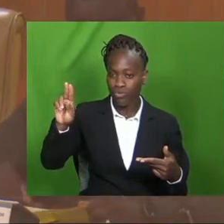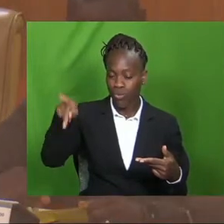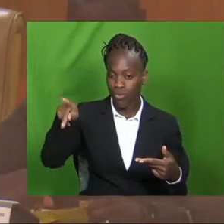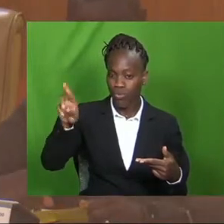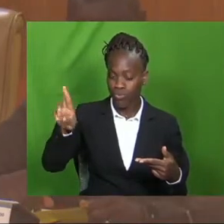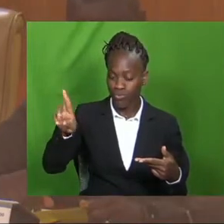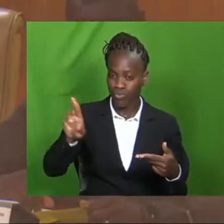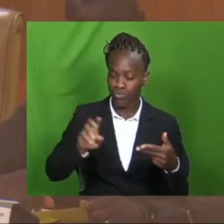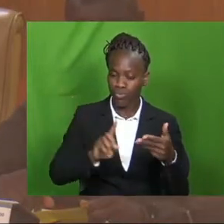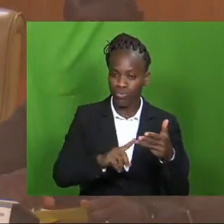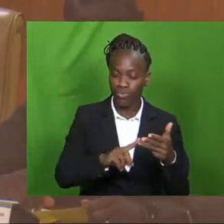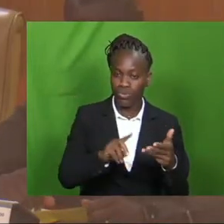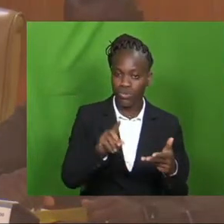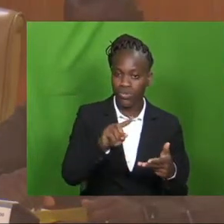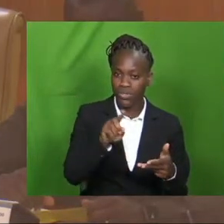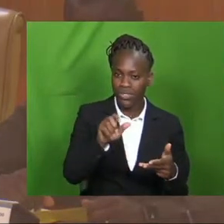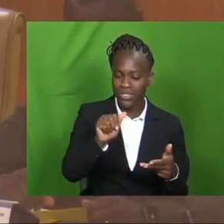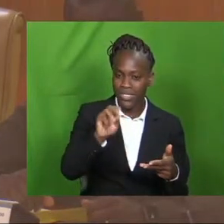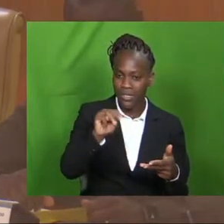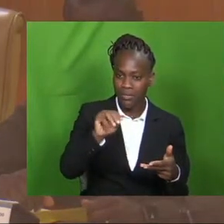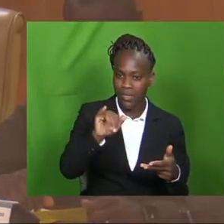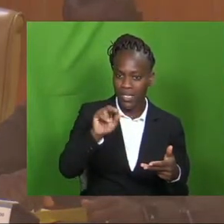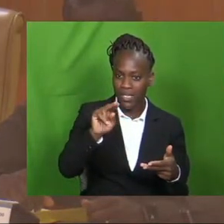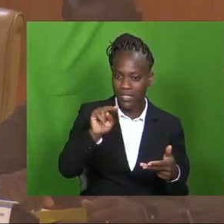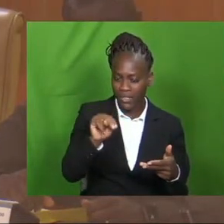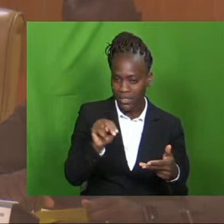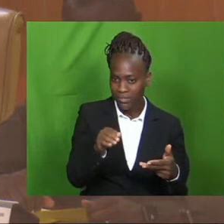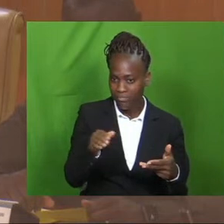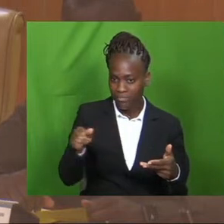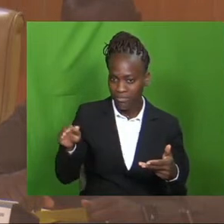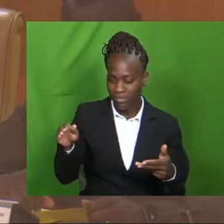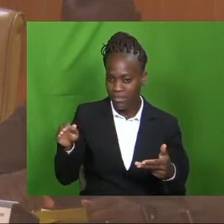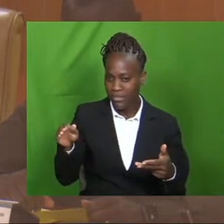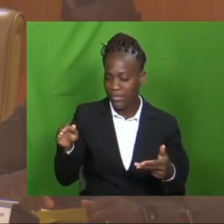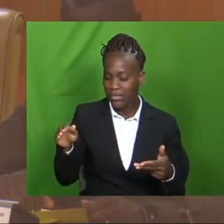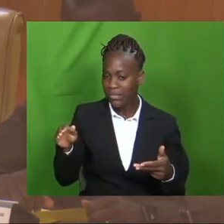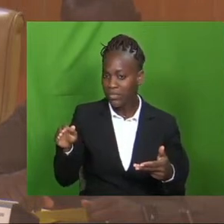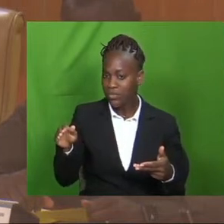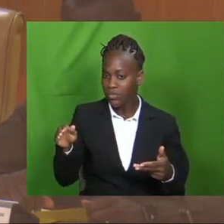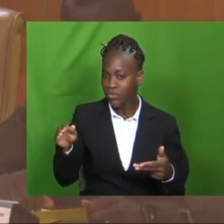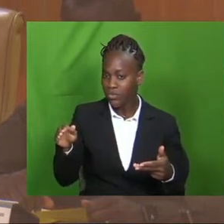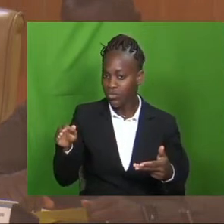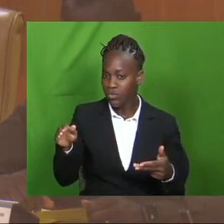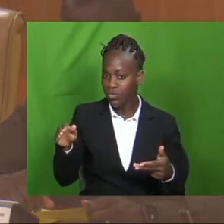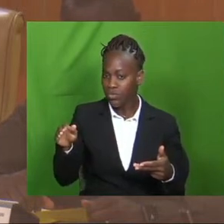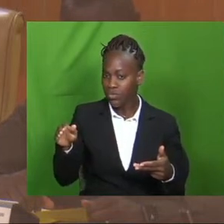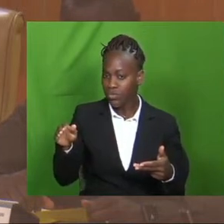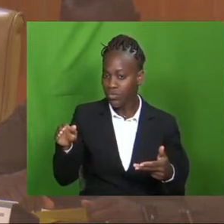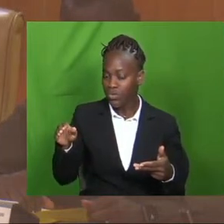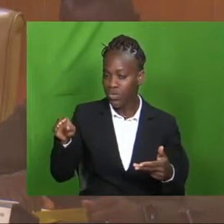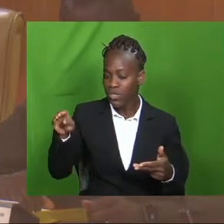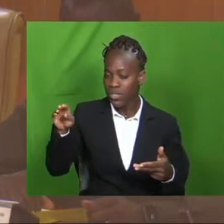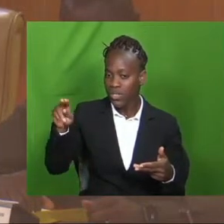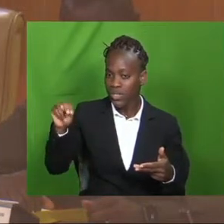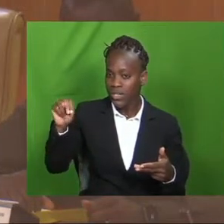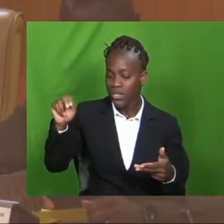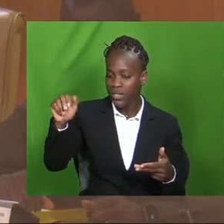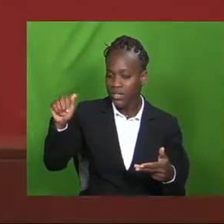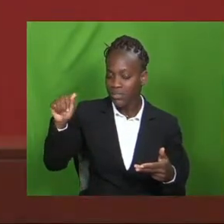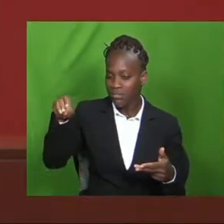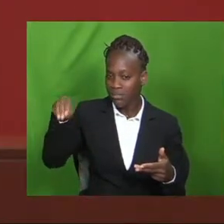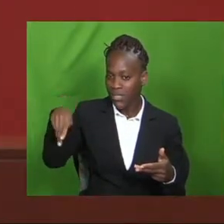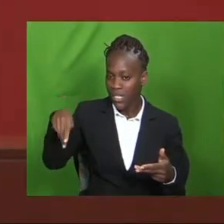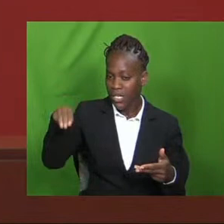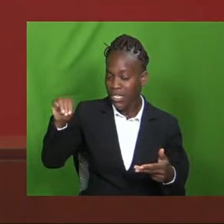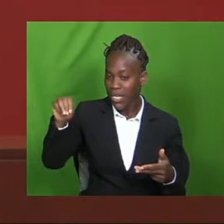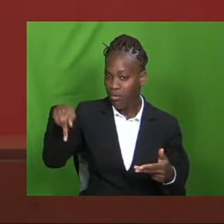Jawane, Zandua, Mojo, Parvaka, Nungwa Road. Thank you.